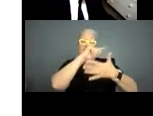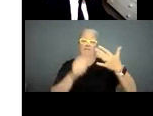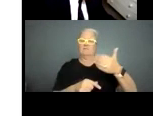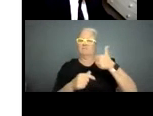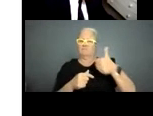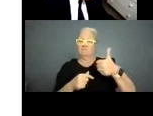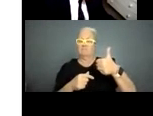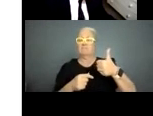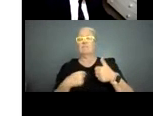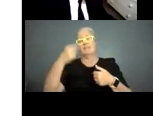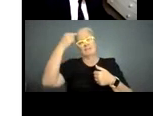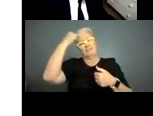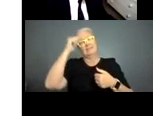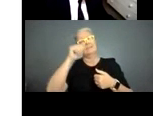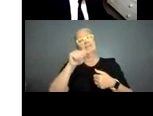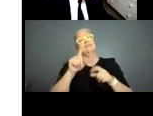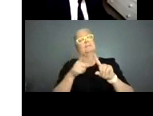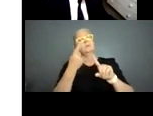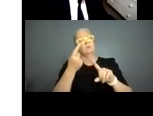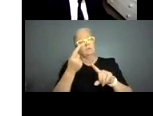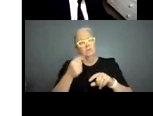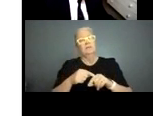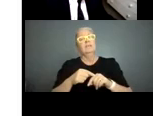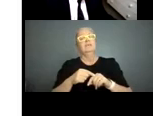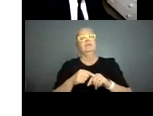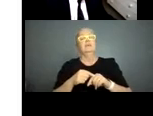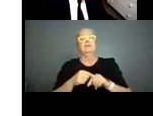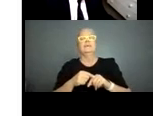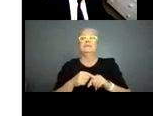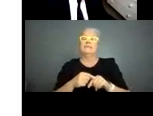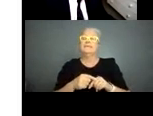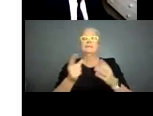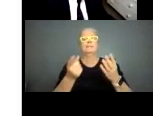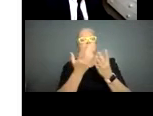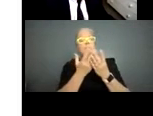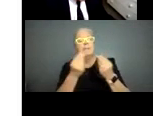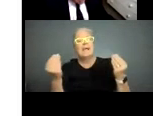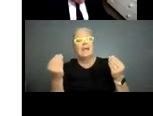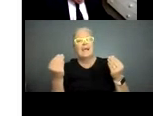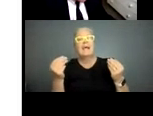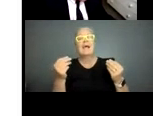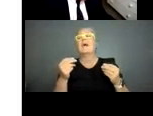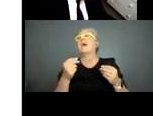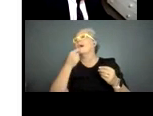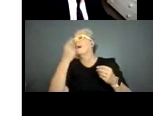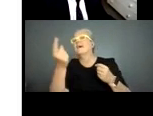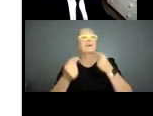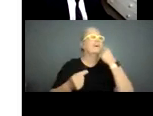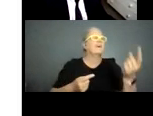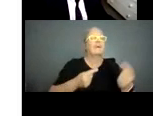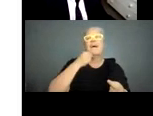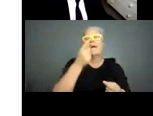to specifics because these words are bandied about without them having actual meaning. And remember that this